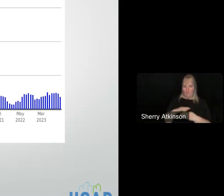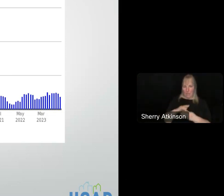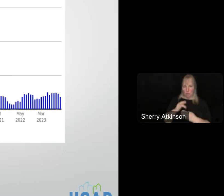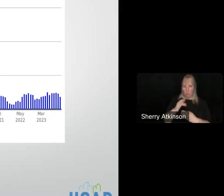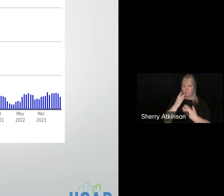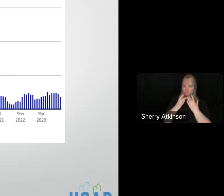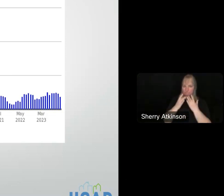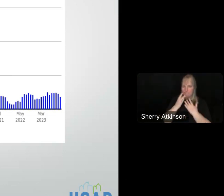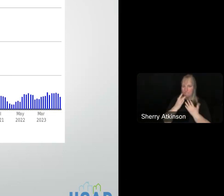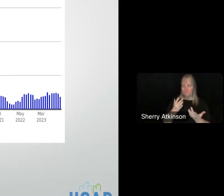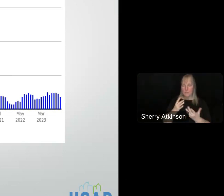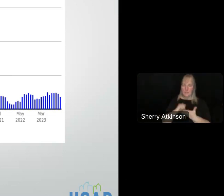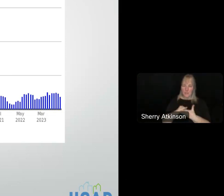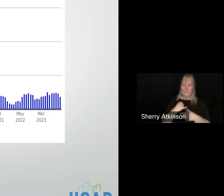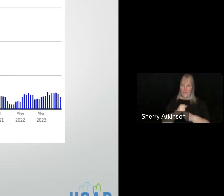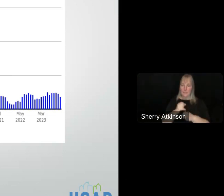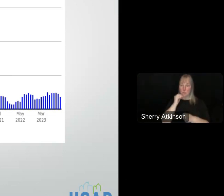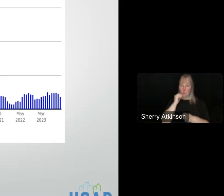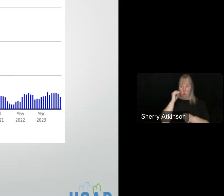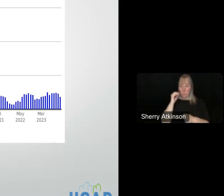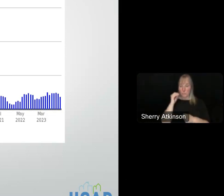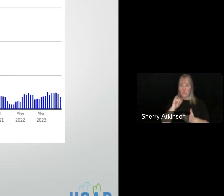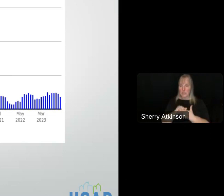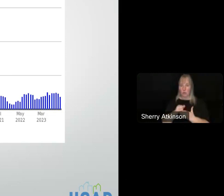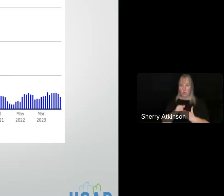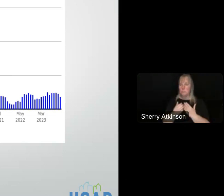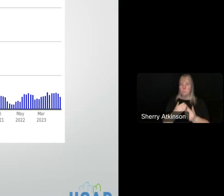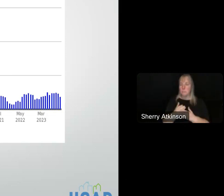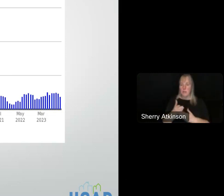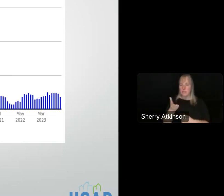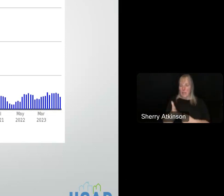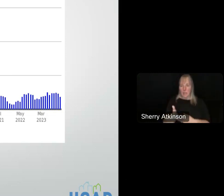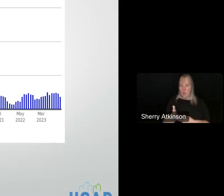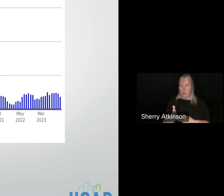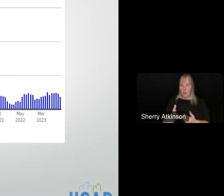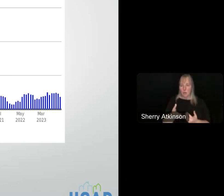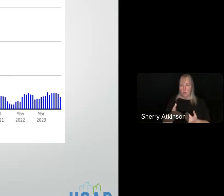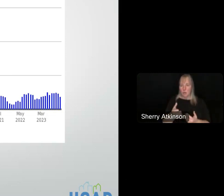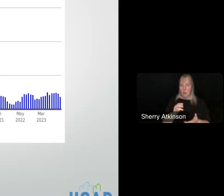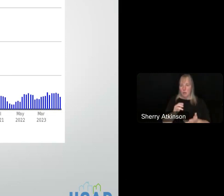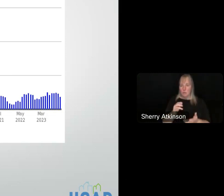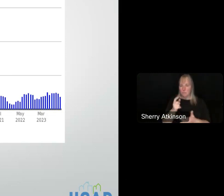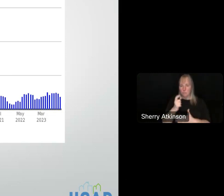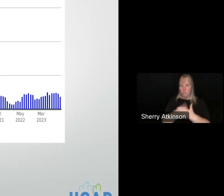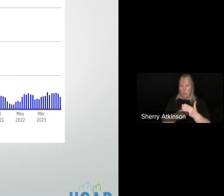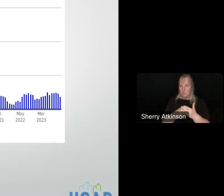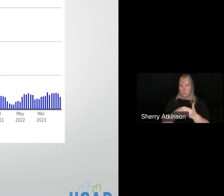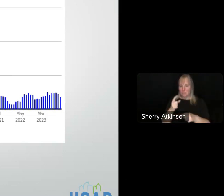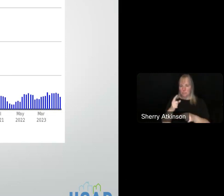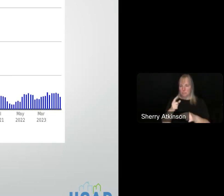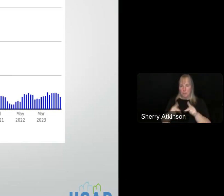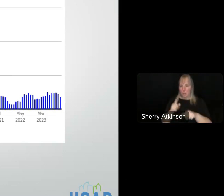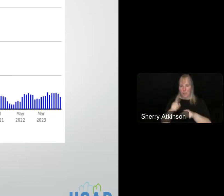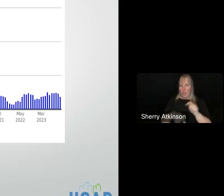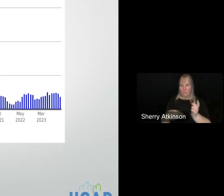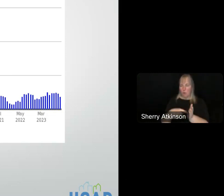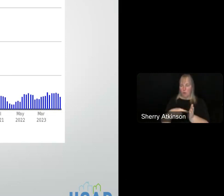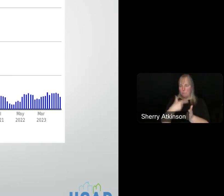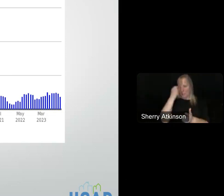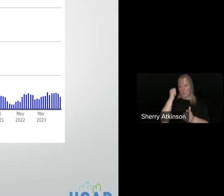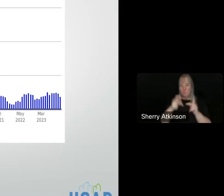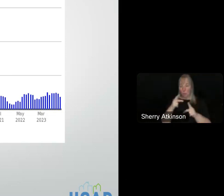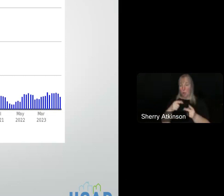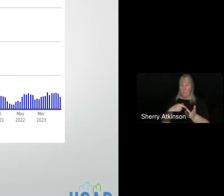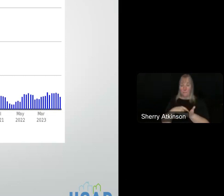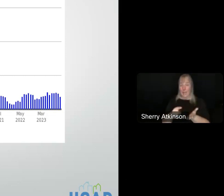it makes the homes that are even there very unaffordable because people are paying the difference between, like I said,